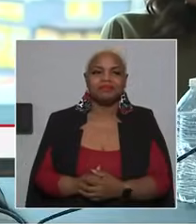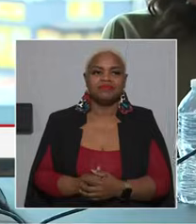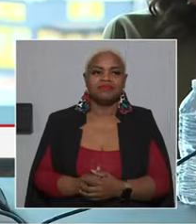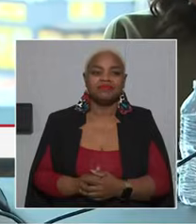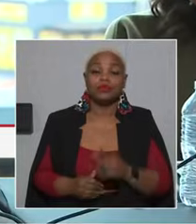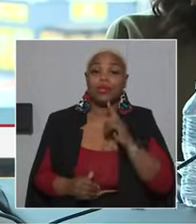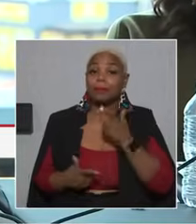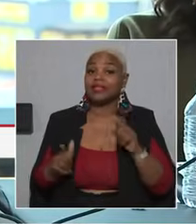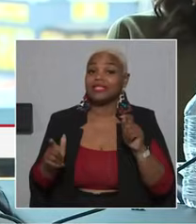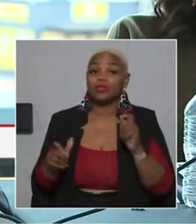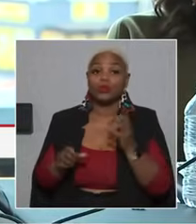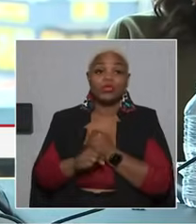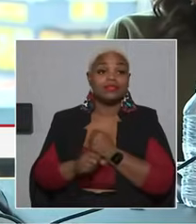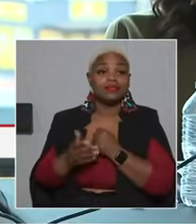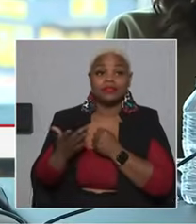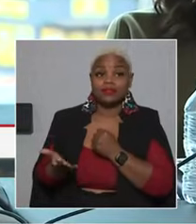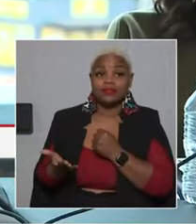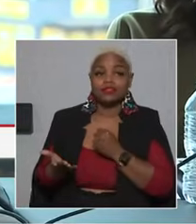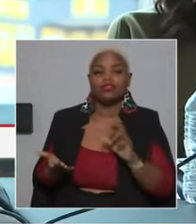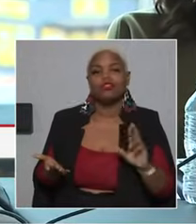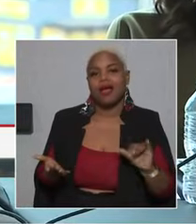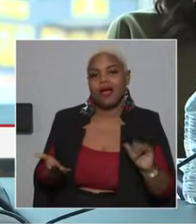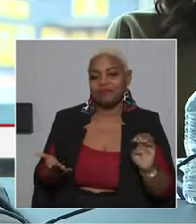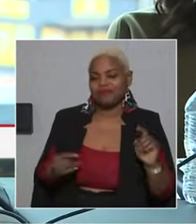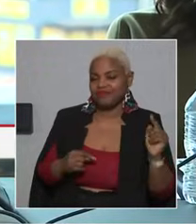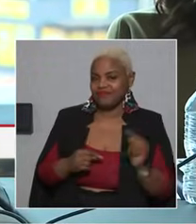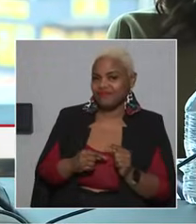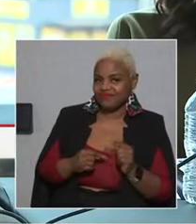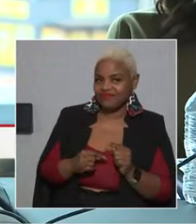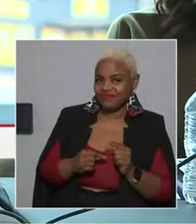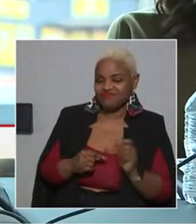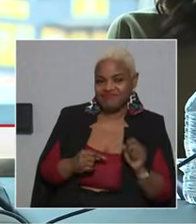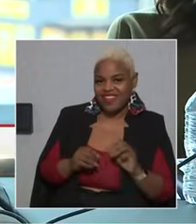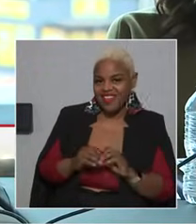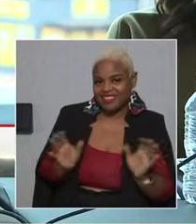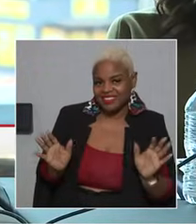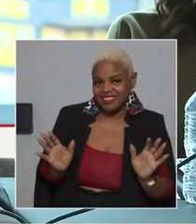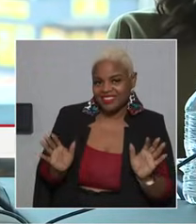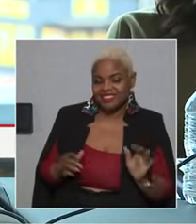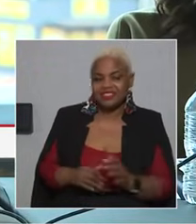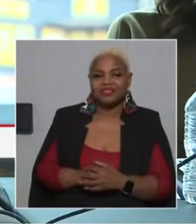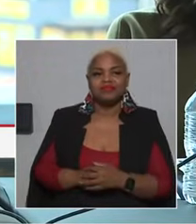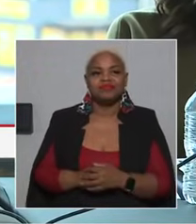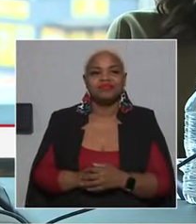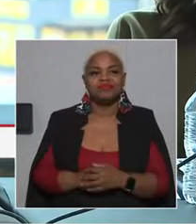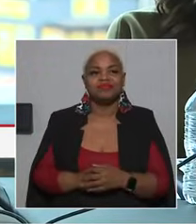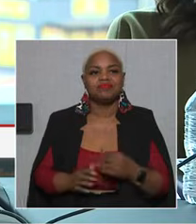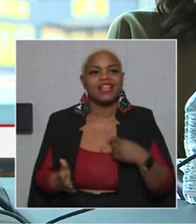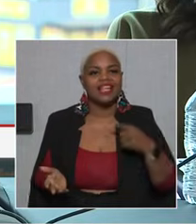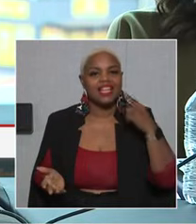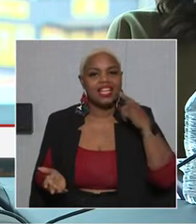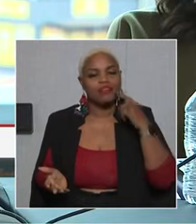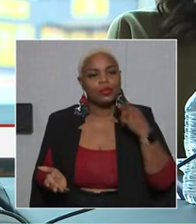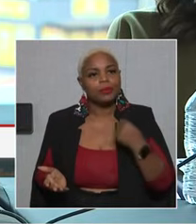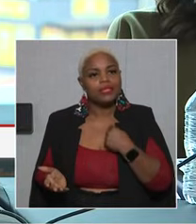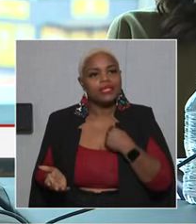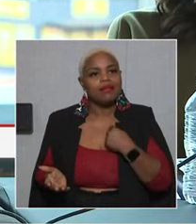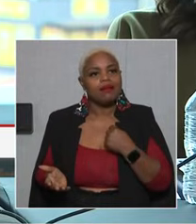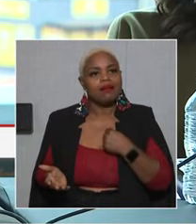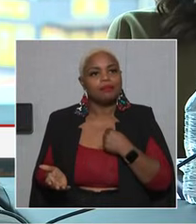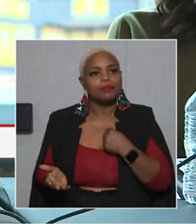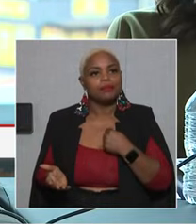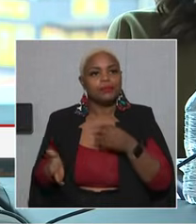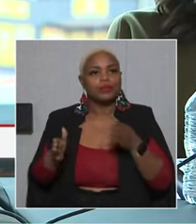way we've managed to do it at this point. But I think for me, because I am a person of